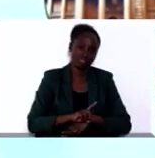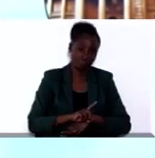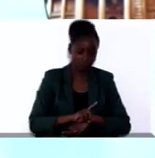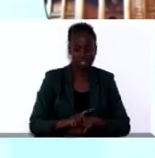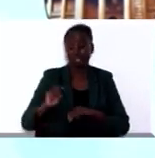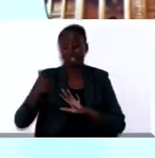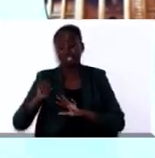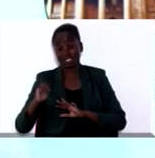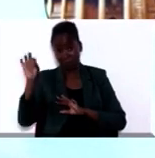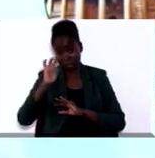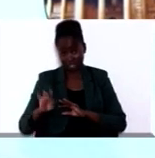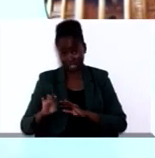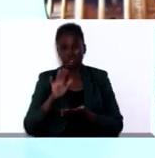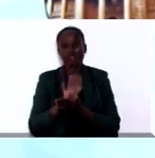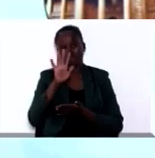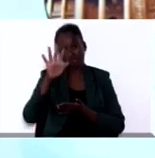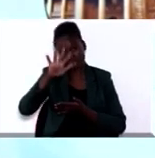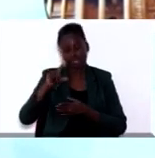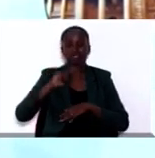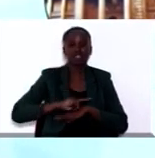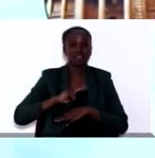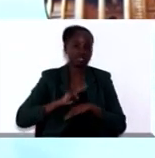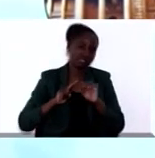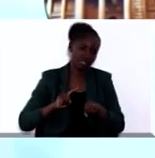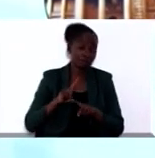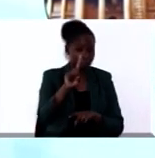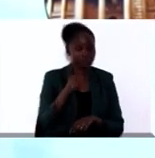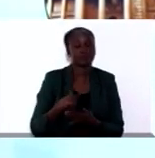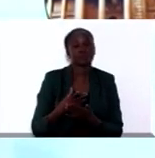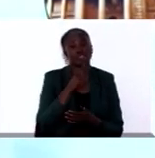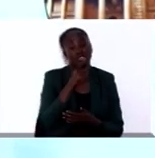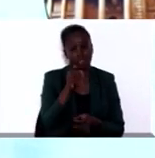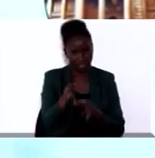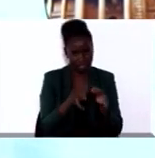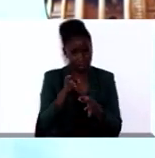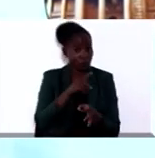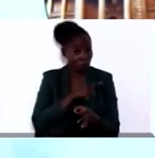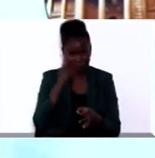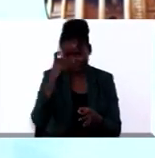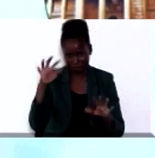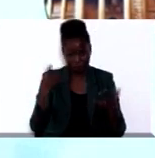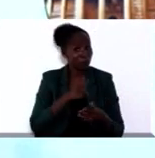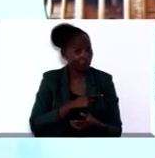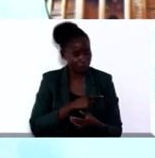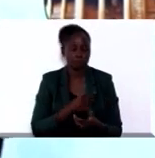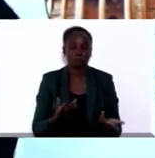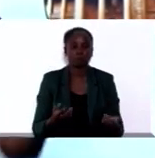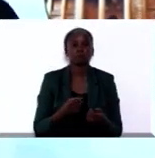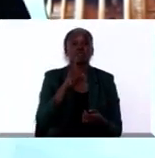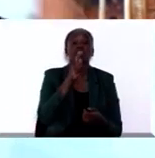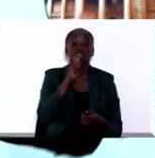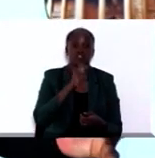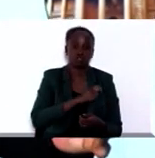60% of them within 15 days. But let me tell you why this is not believable. This is true,